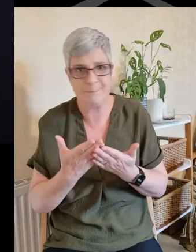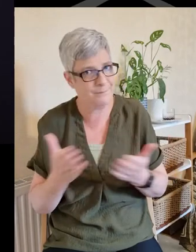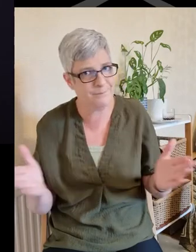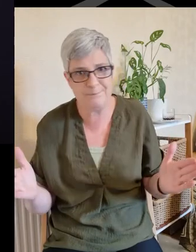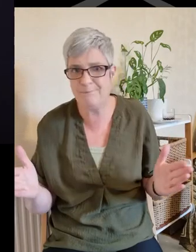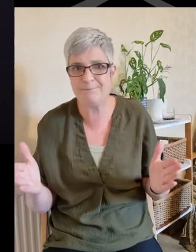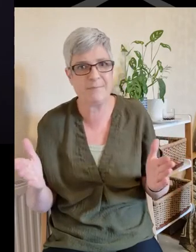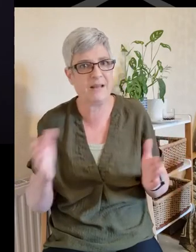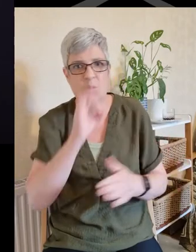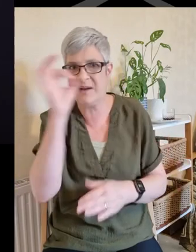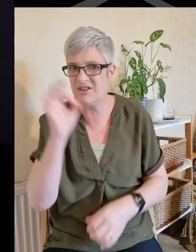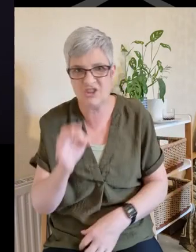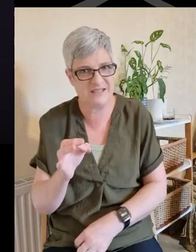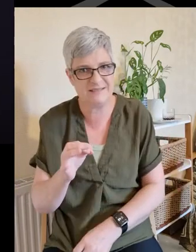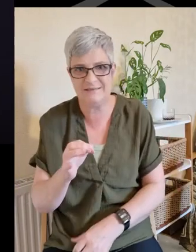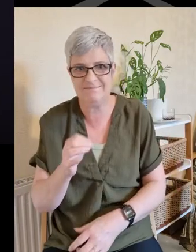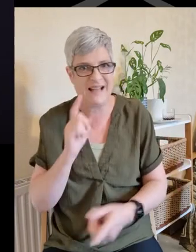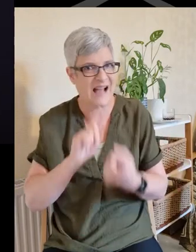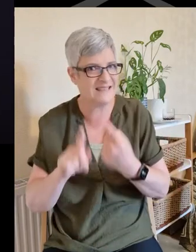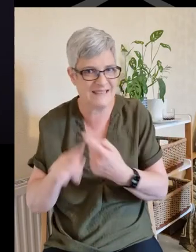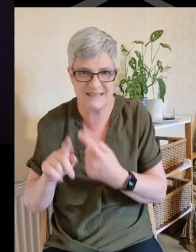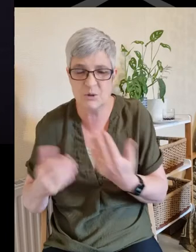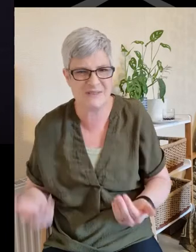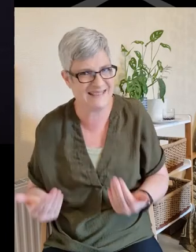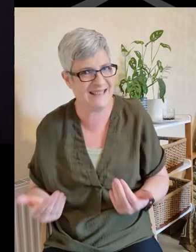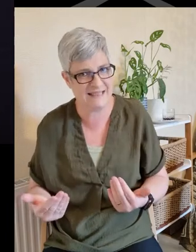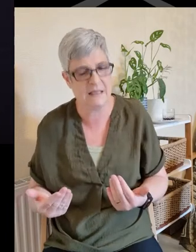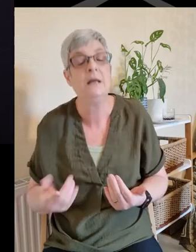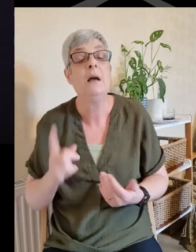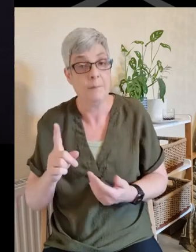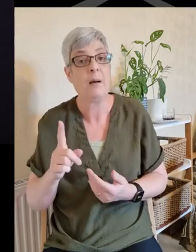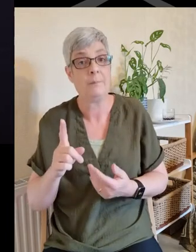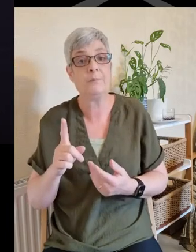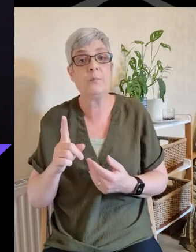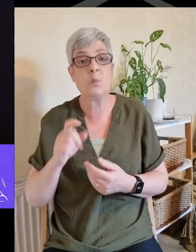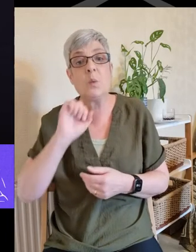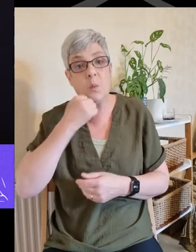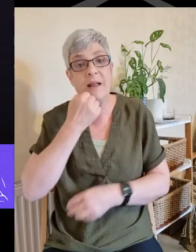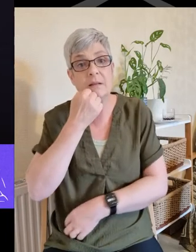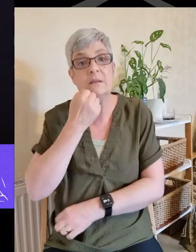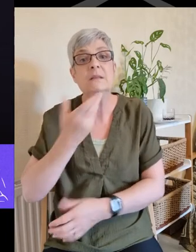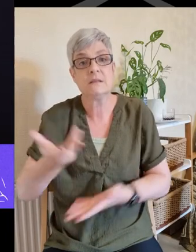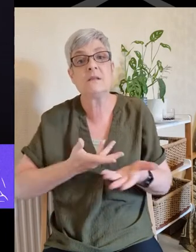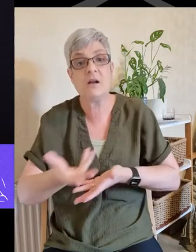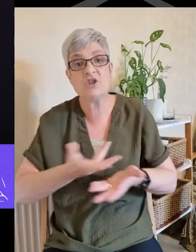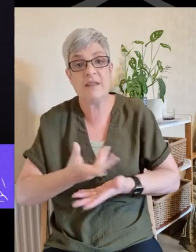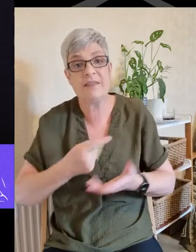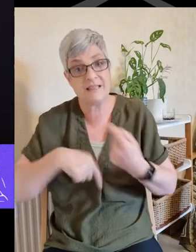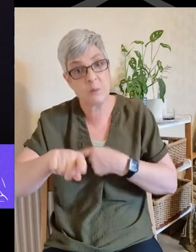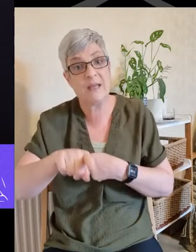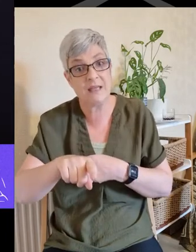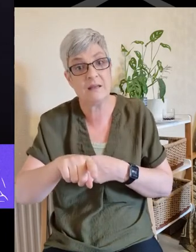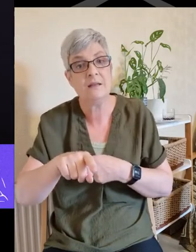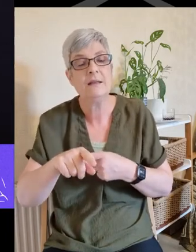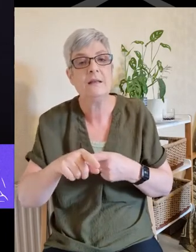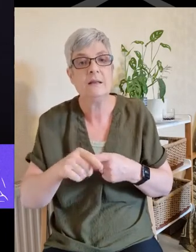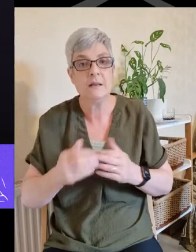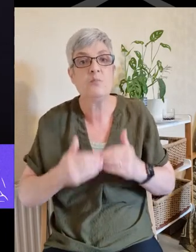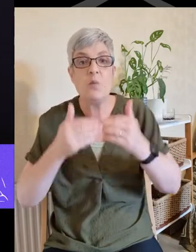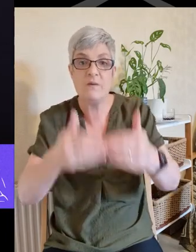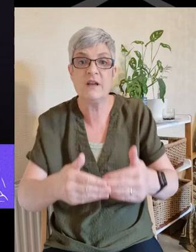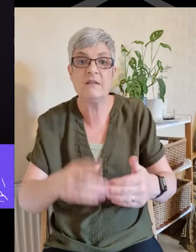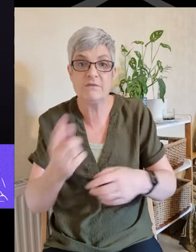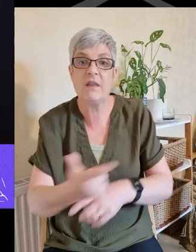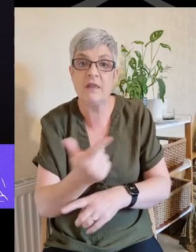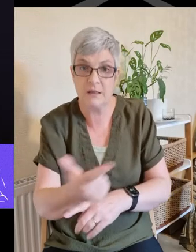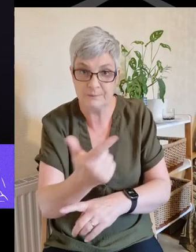some responses to it today, but we'll do so in the discussion this week and taking it further on Tuesday evening. On Tuesday